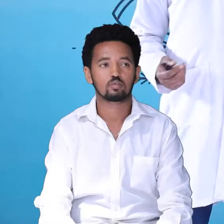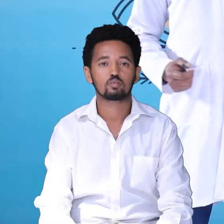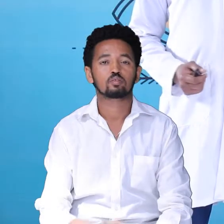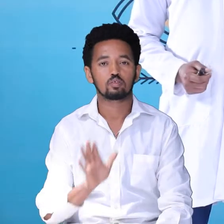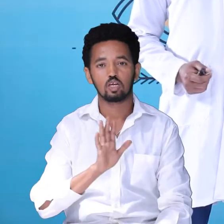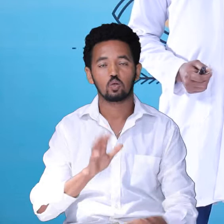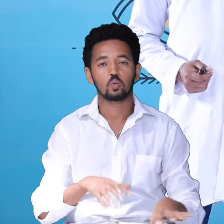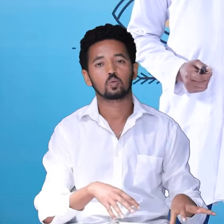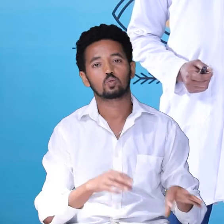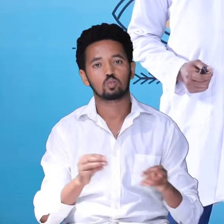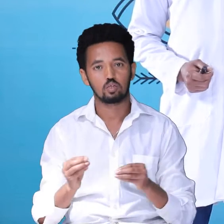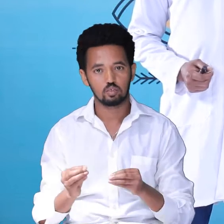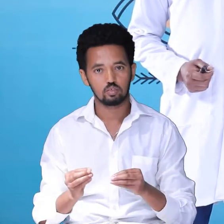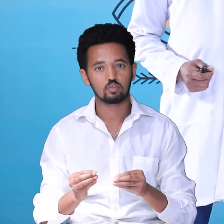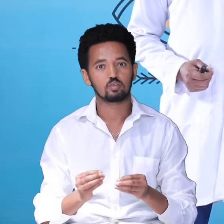Hello student,